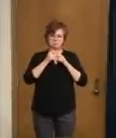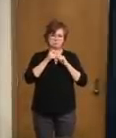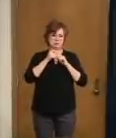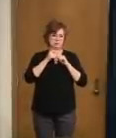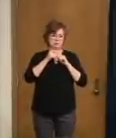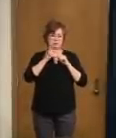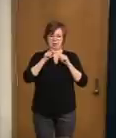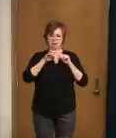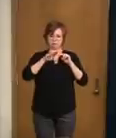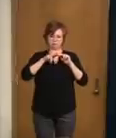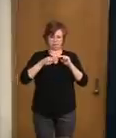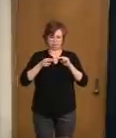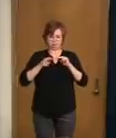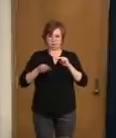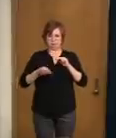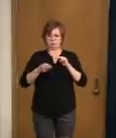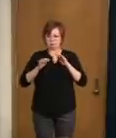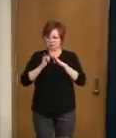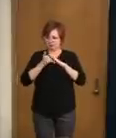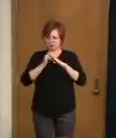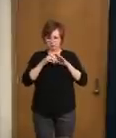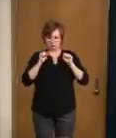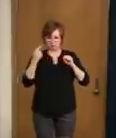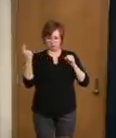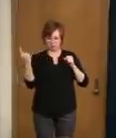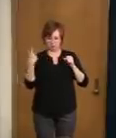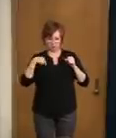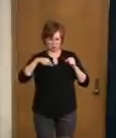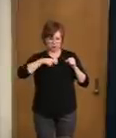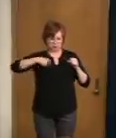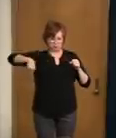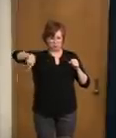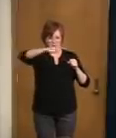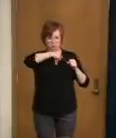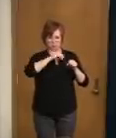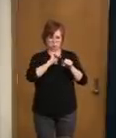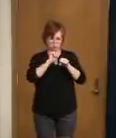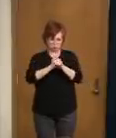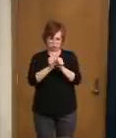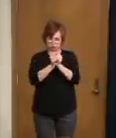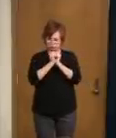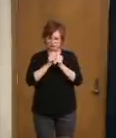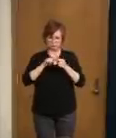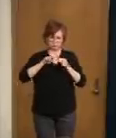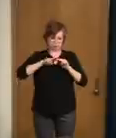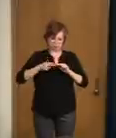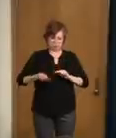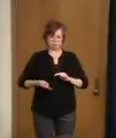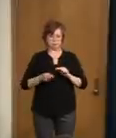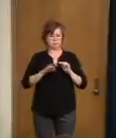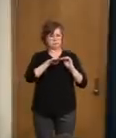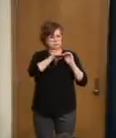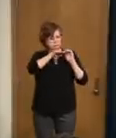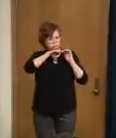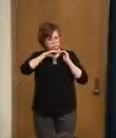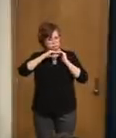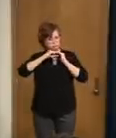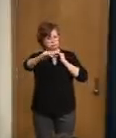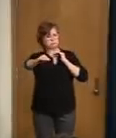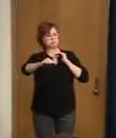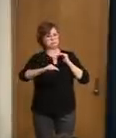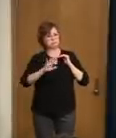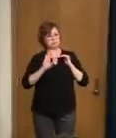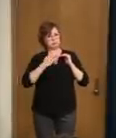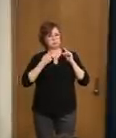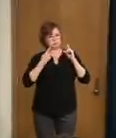do to push the curve down, and what further measures are required to further, reduce transmission. And